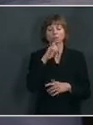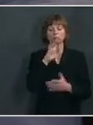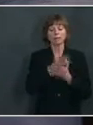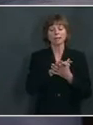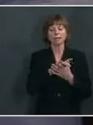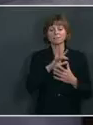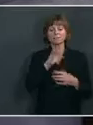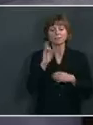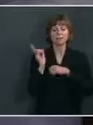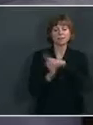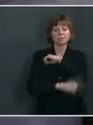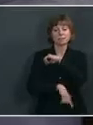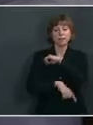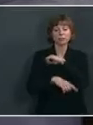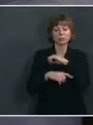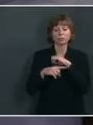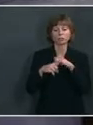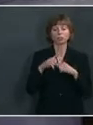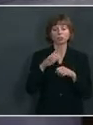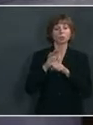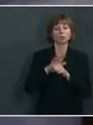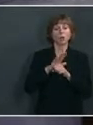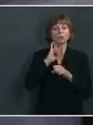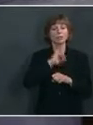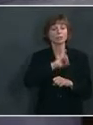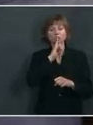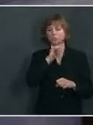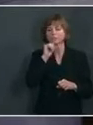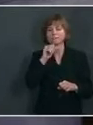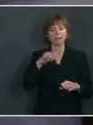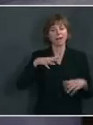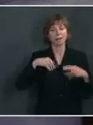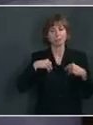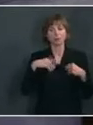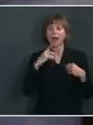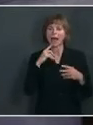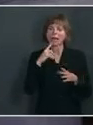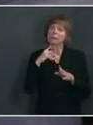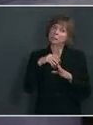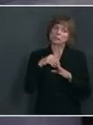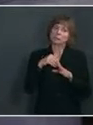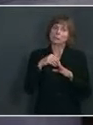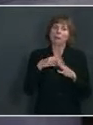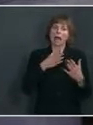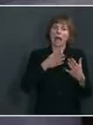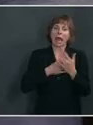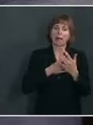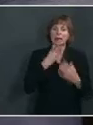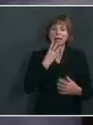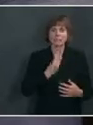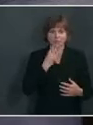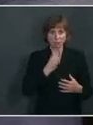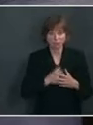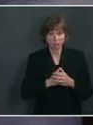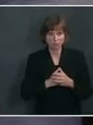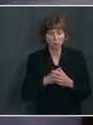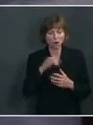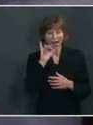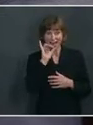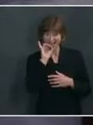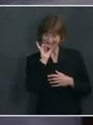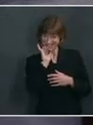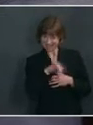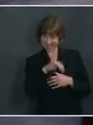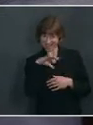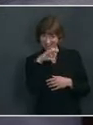Pressure Israel, is unacceptable and verges on anti-Semitism. Is that a characterization that the White